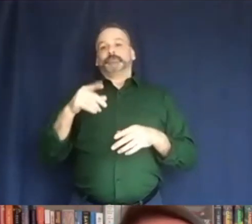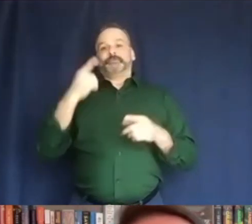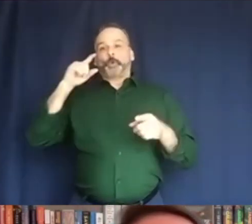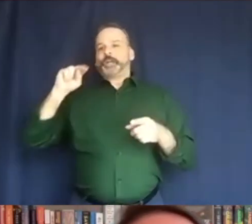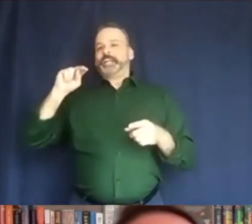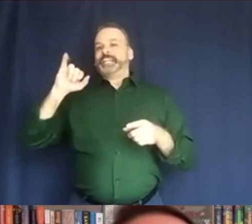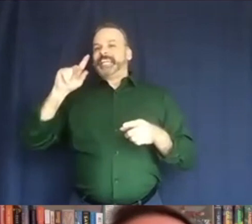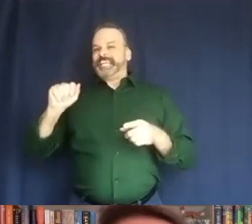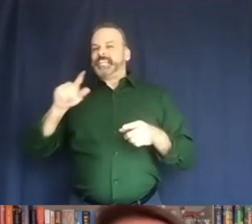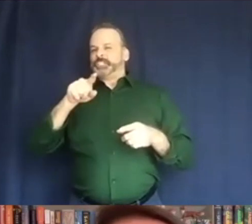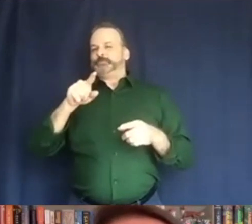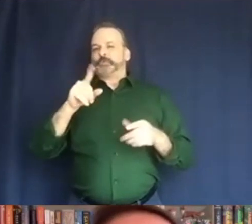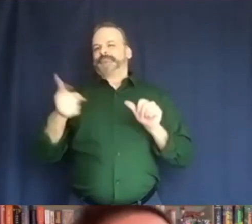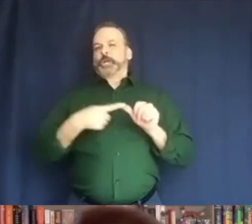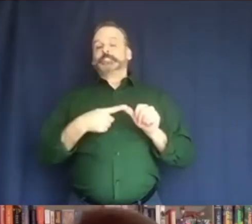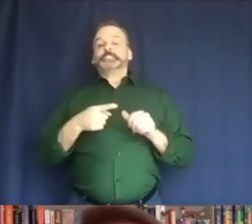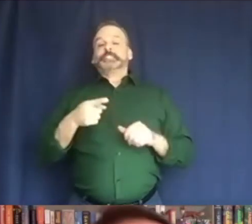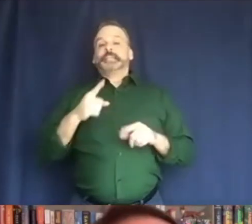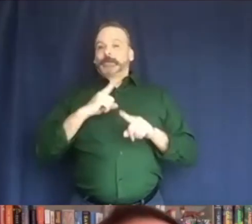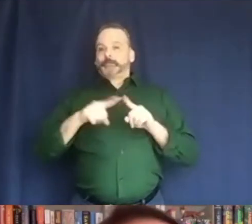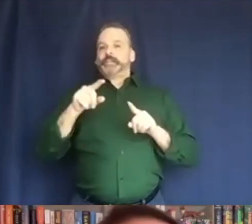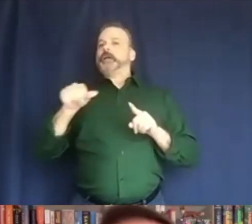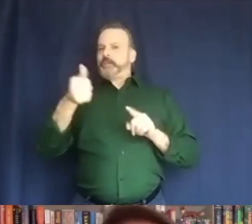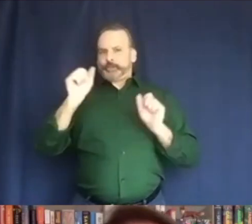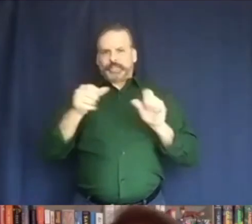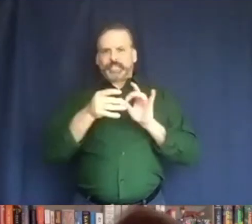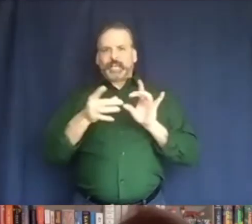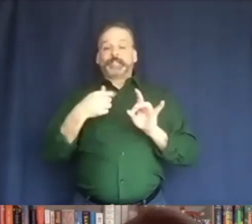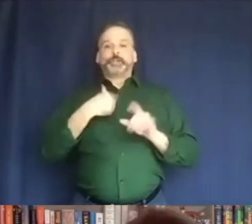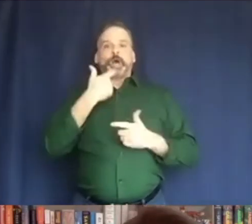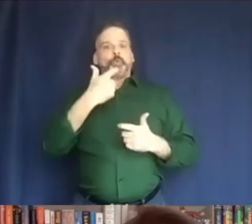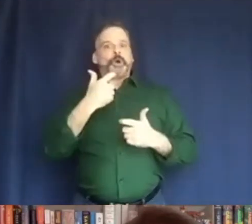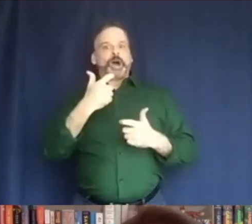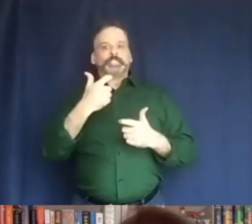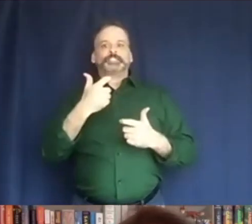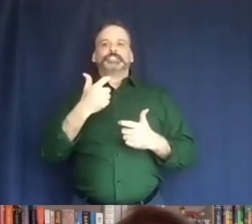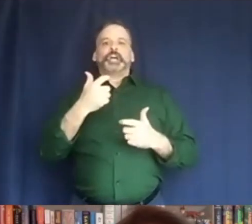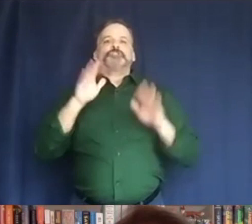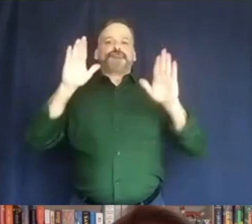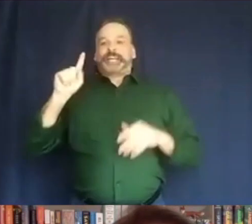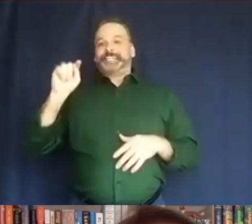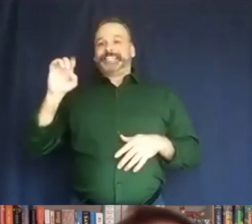first, but everyone else can chime in. So I watched a great TED Talk that you gave